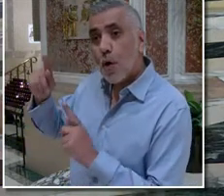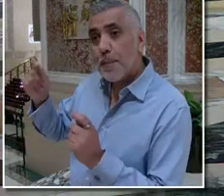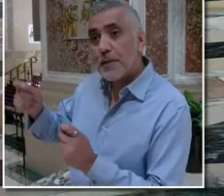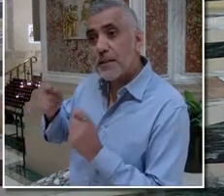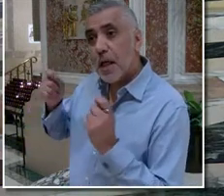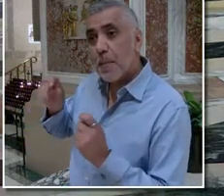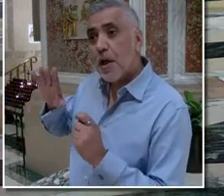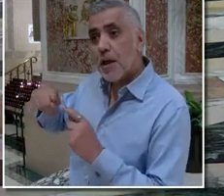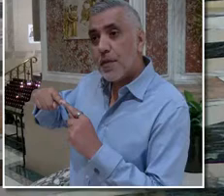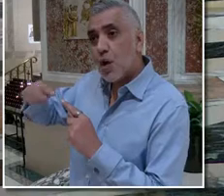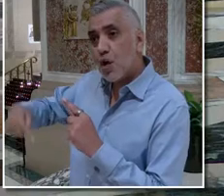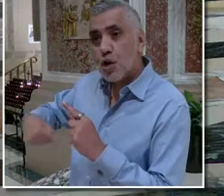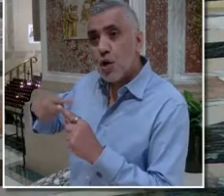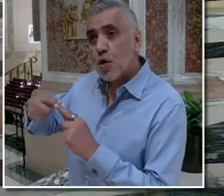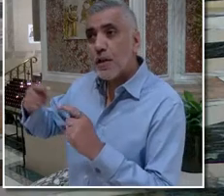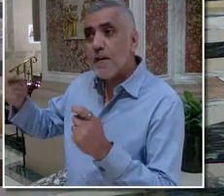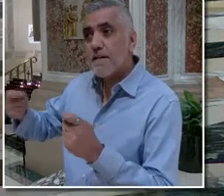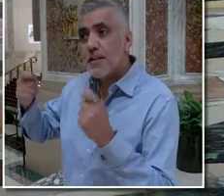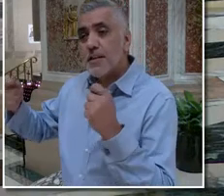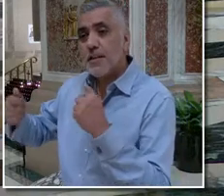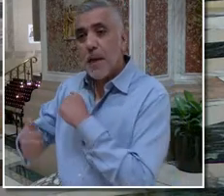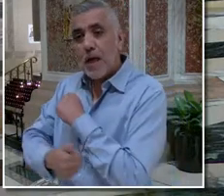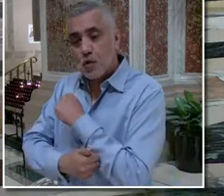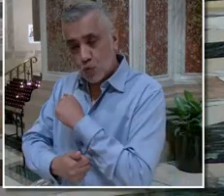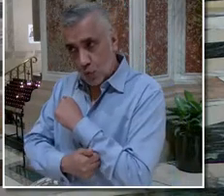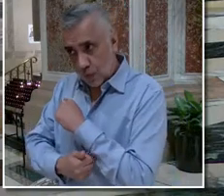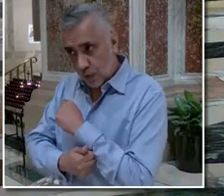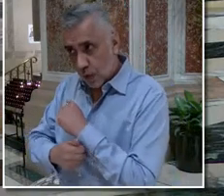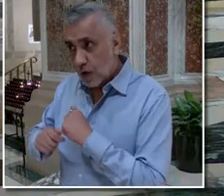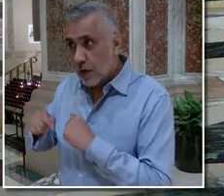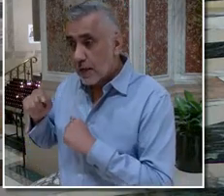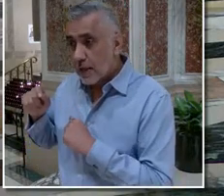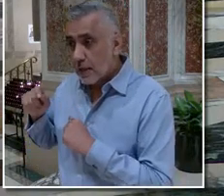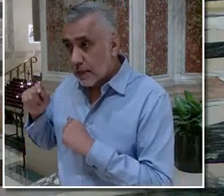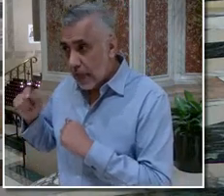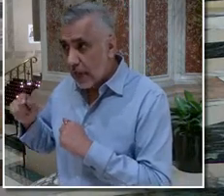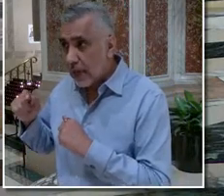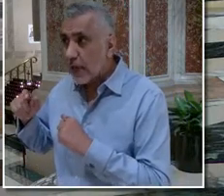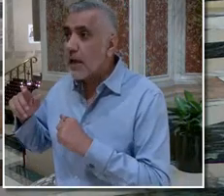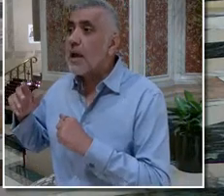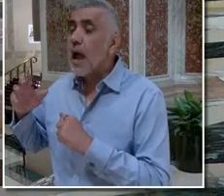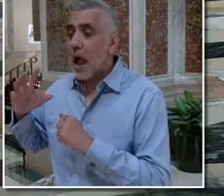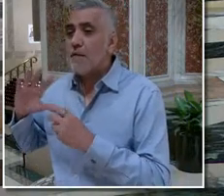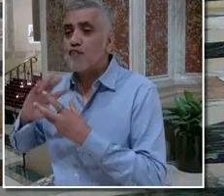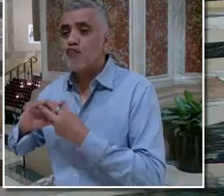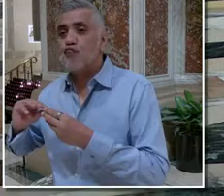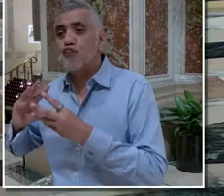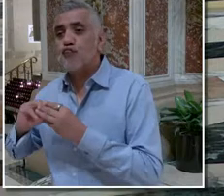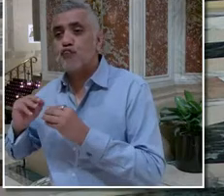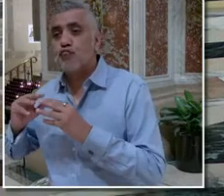celebrating their yearly feast of Passover, left a detailed account of the Seder